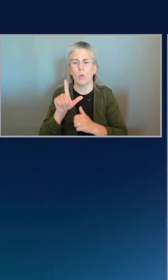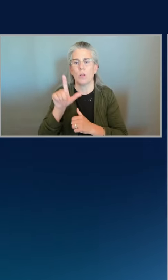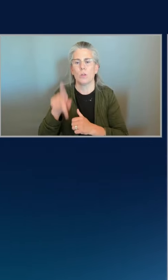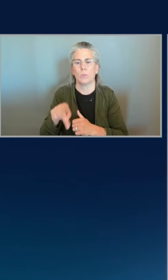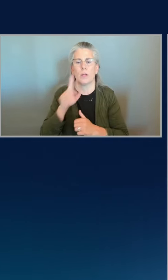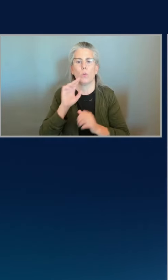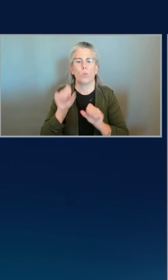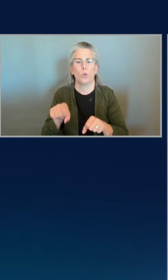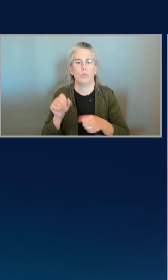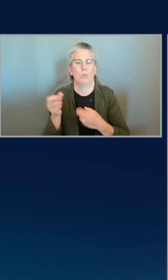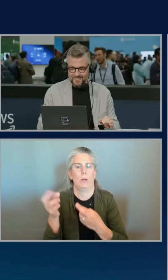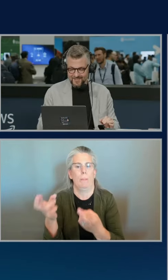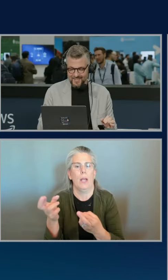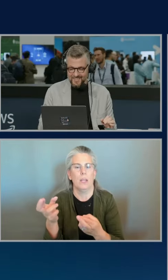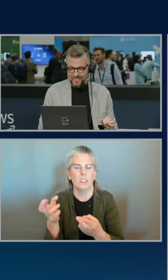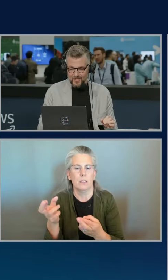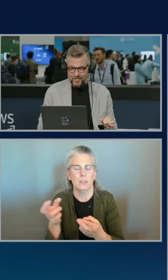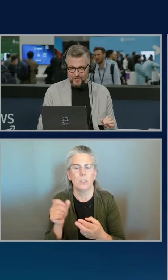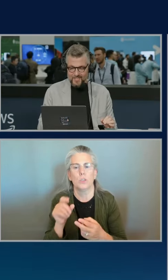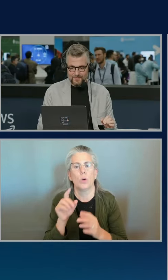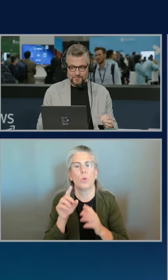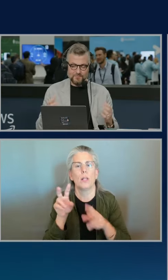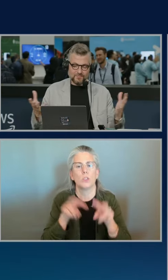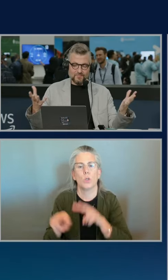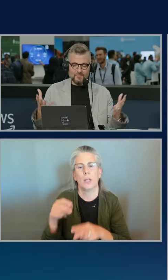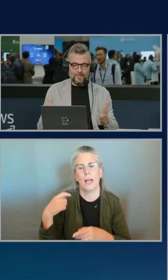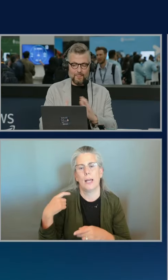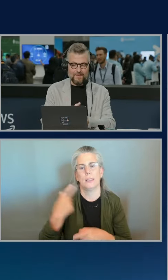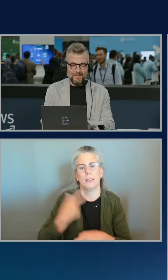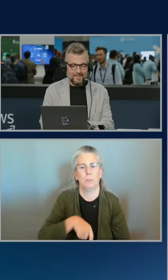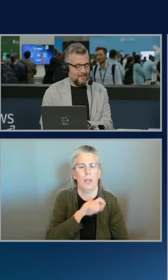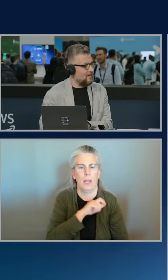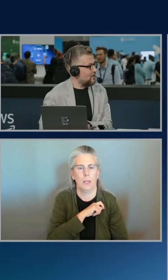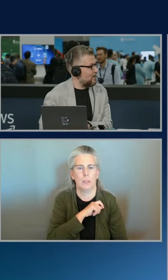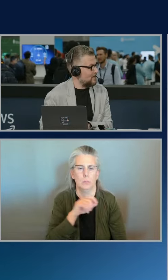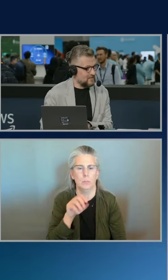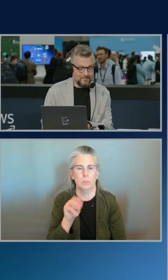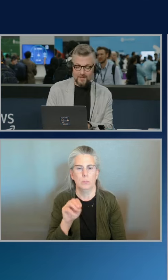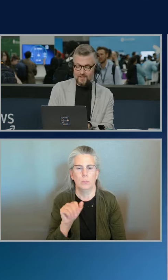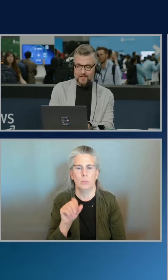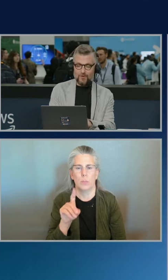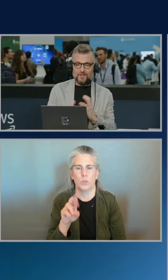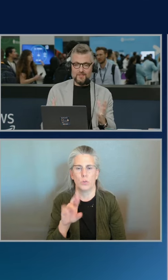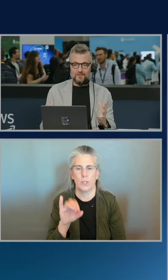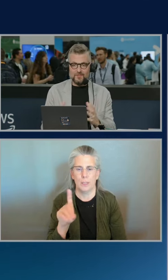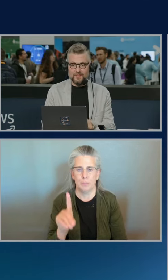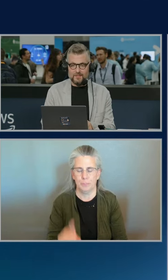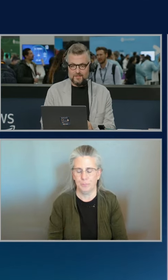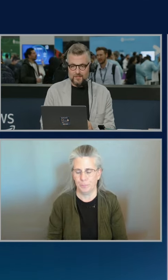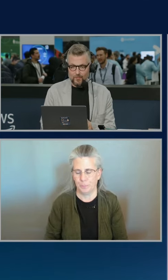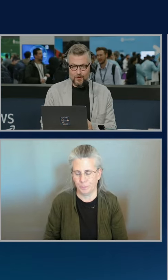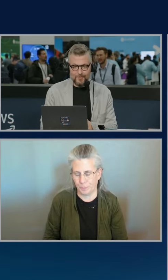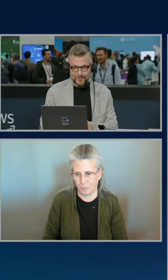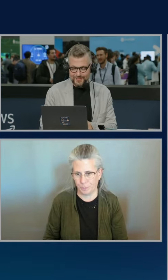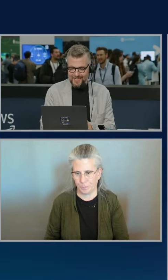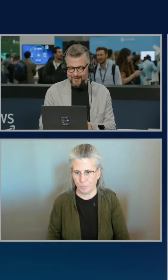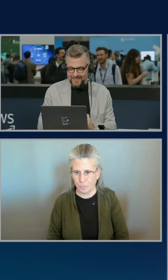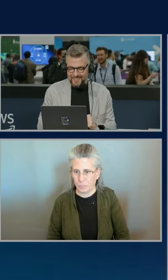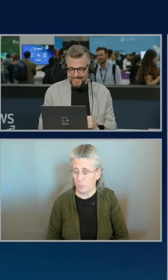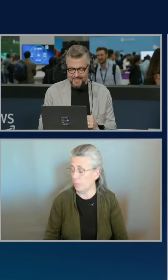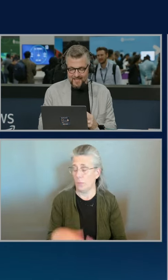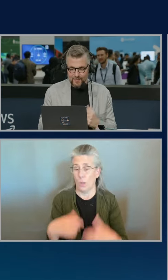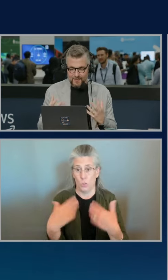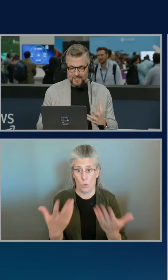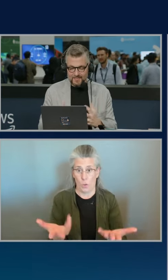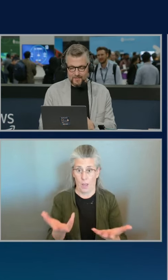why not let's go to madrid that's on my list of places to go for sure awesome all right well this is really you know we're in madrid now